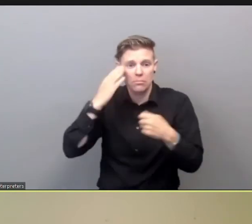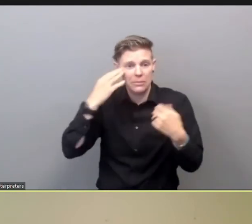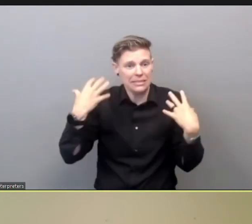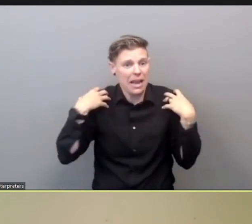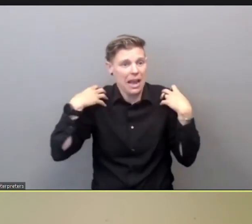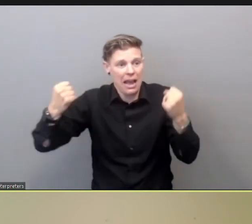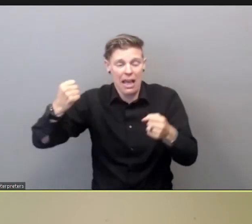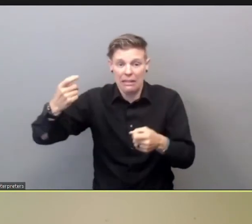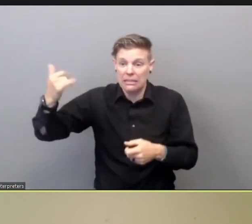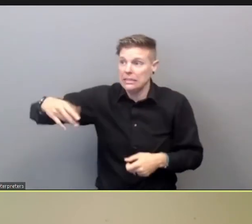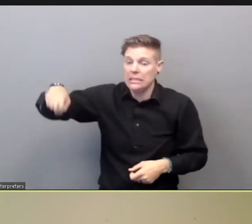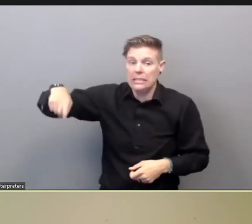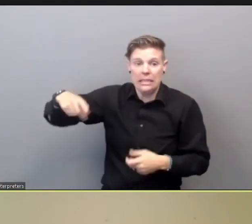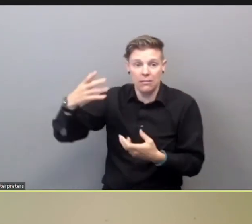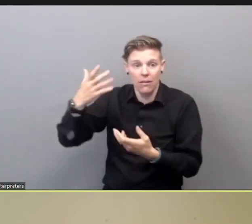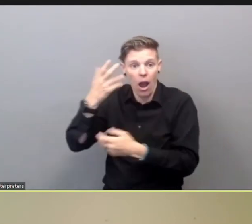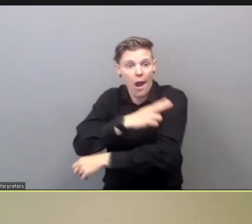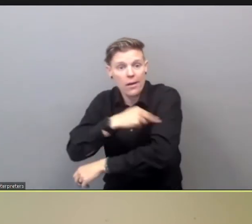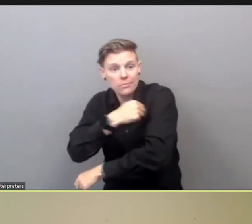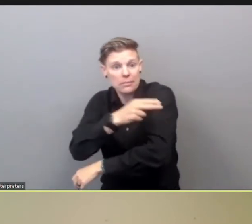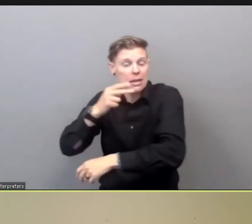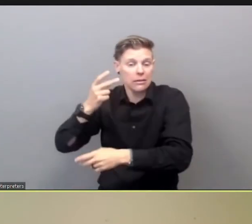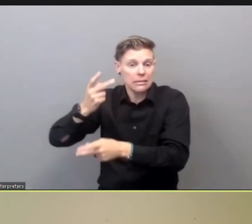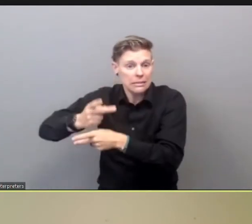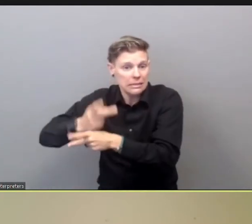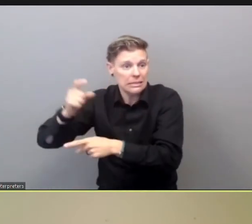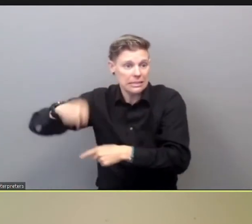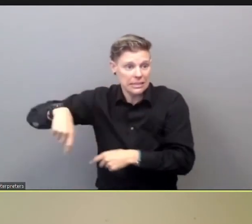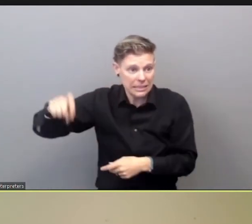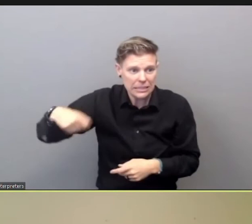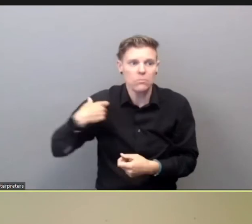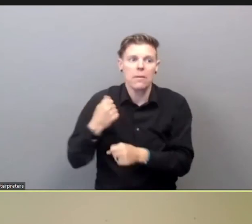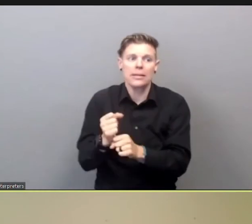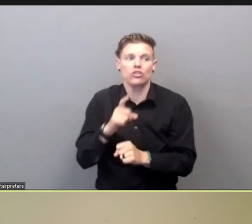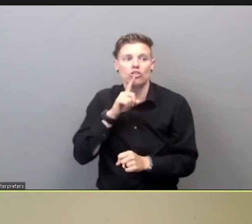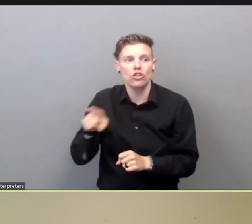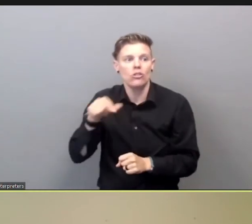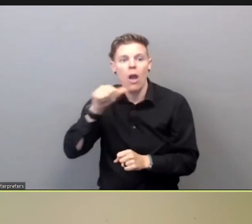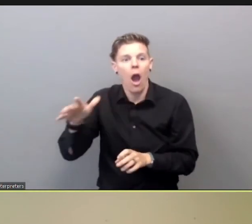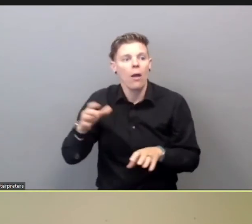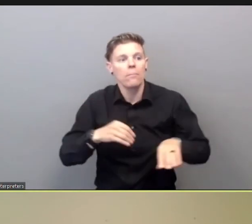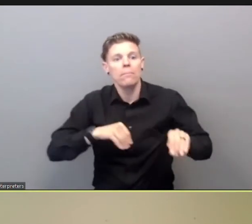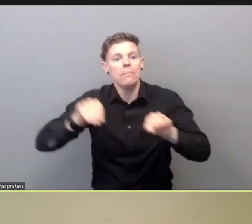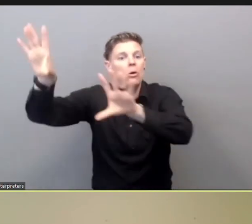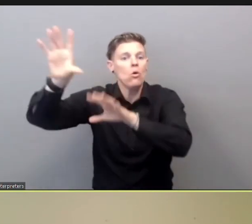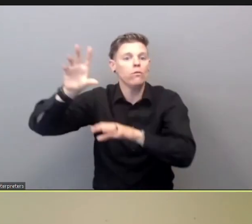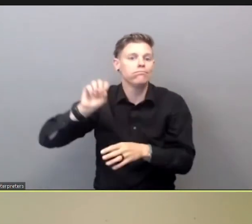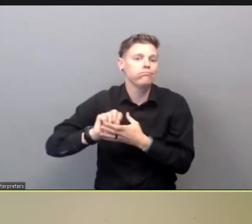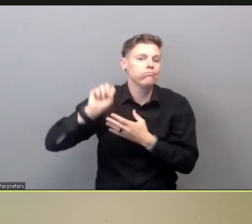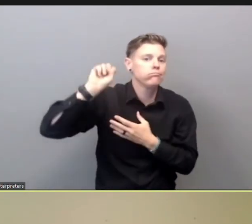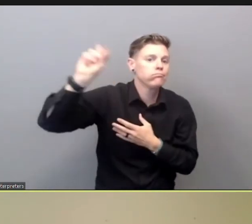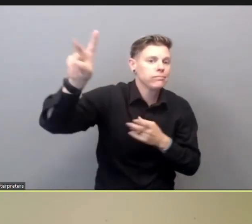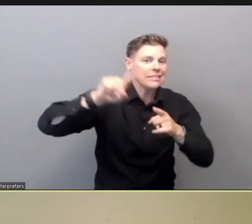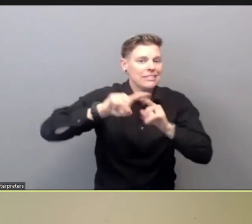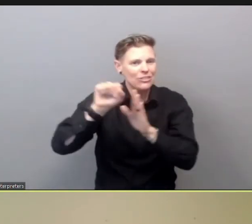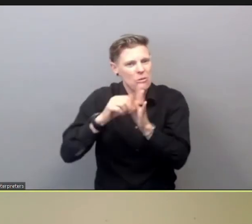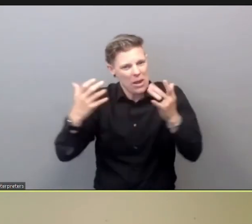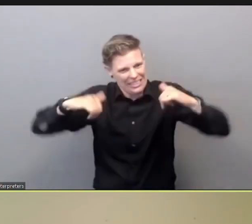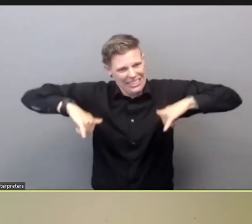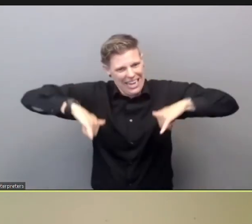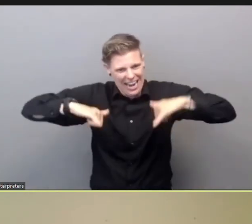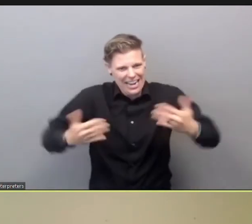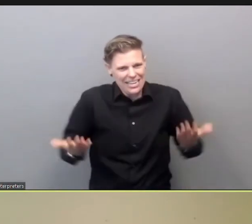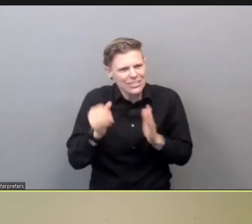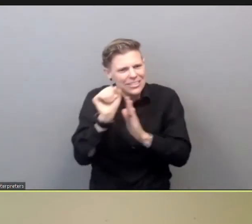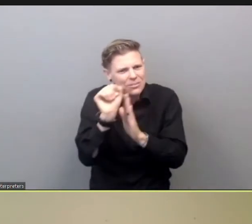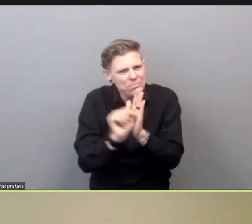sure, so that they don't leave the state of New Mexico and they continue to practice here. It's the question really